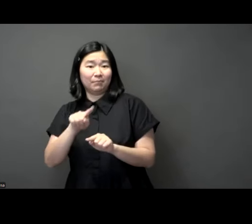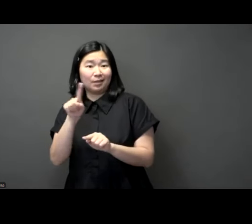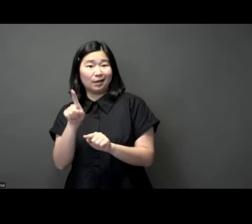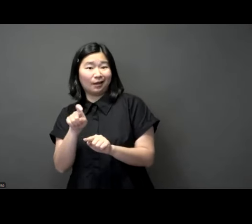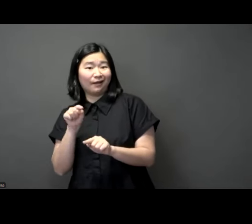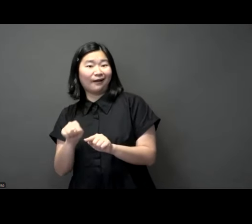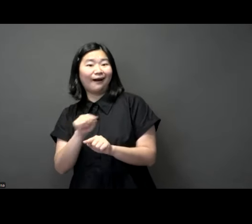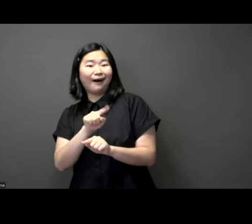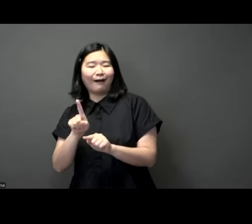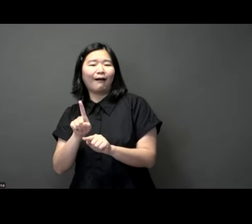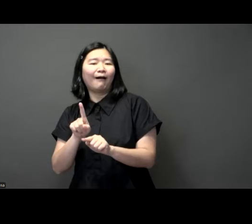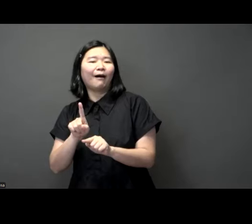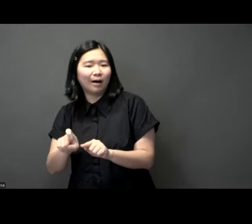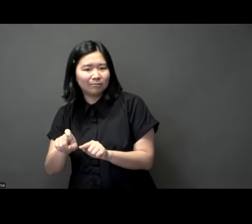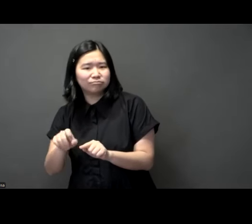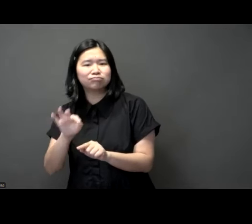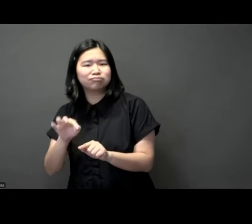time for Q&A.